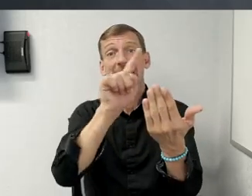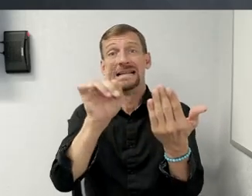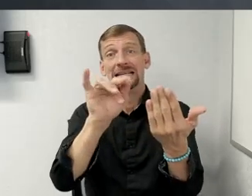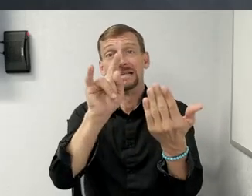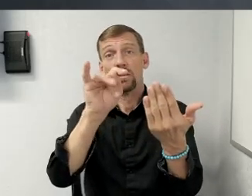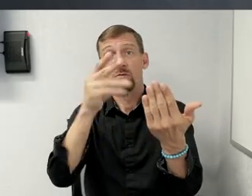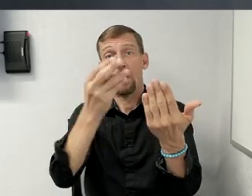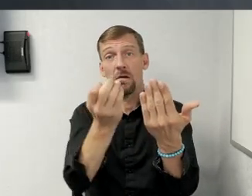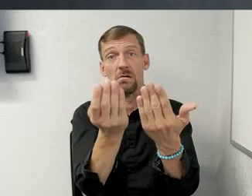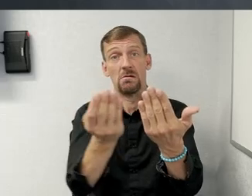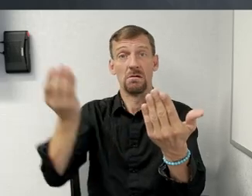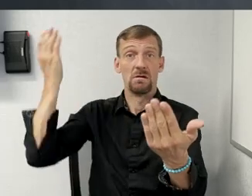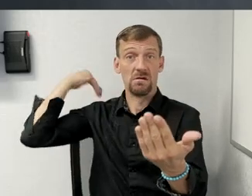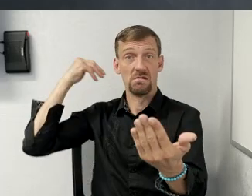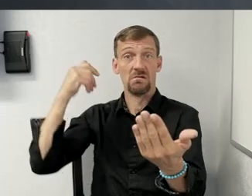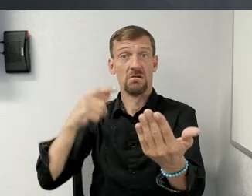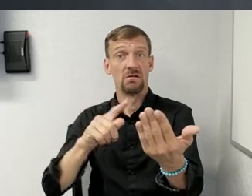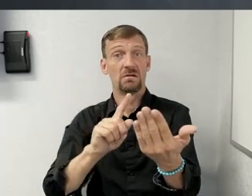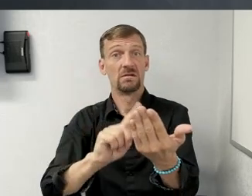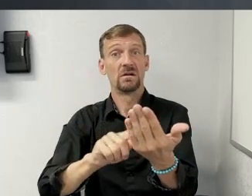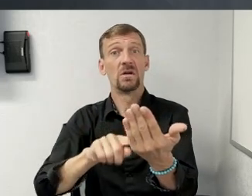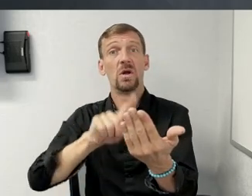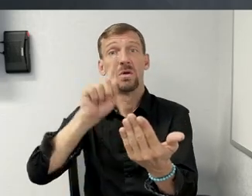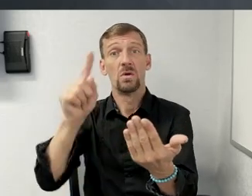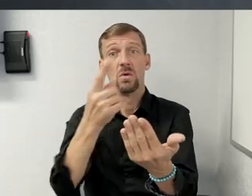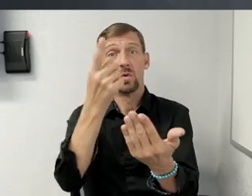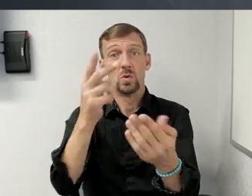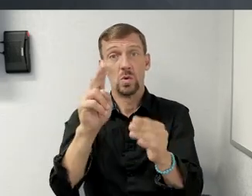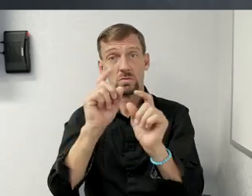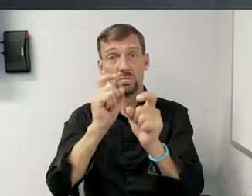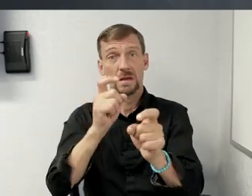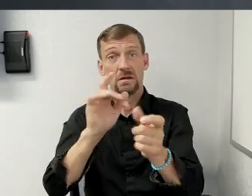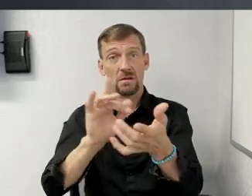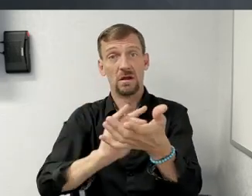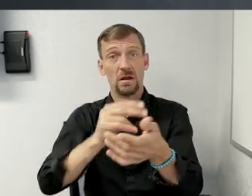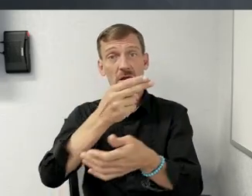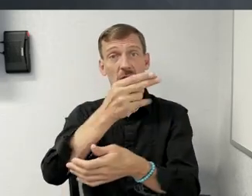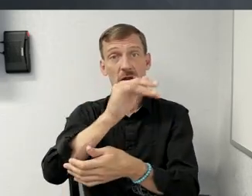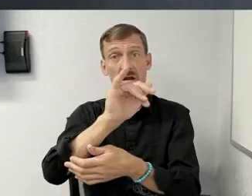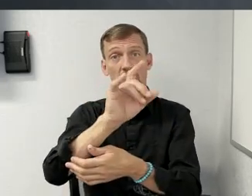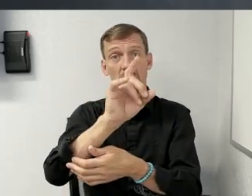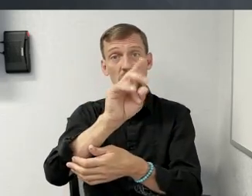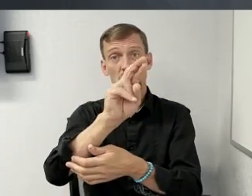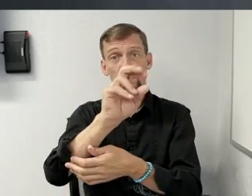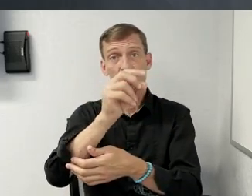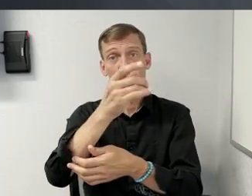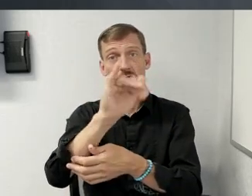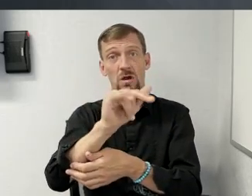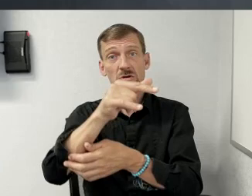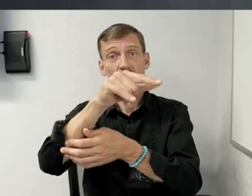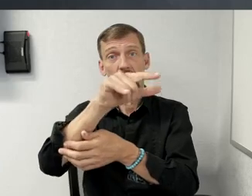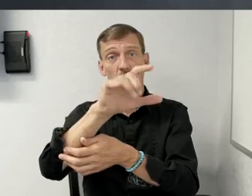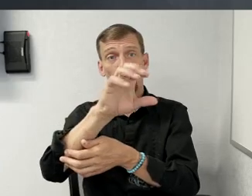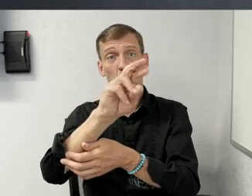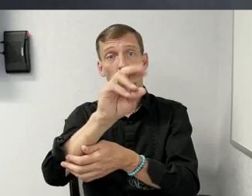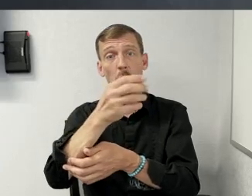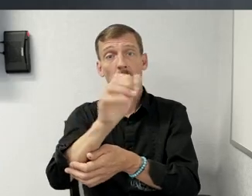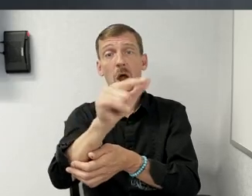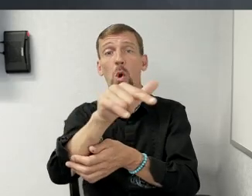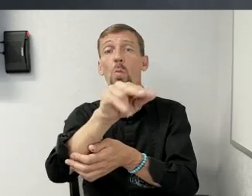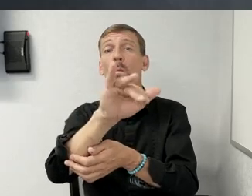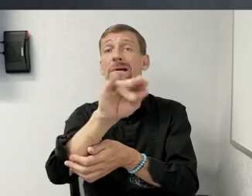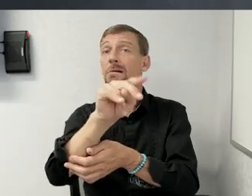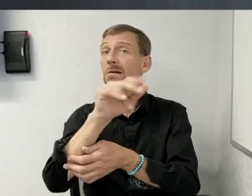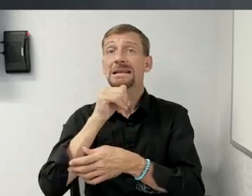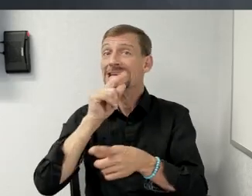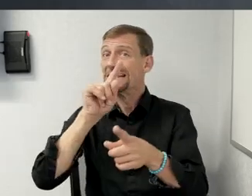zithromycin out of the picture. So we still administer hydroxychloroquine to patients, not just